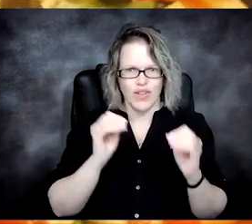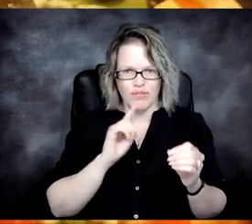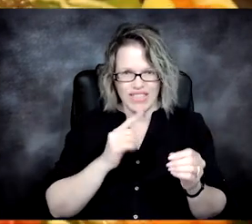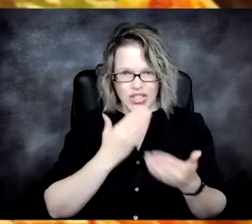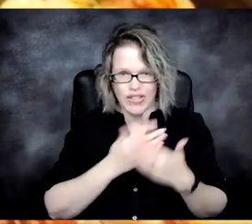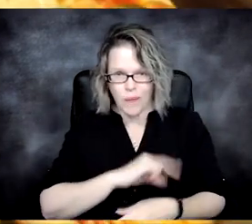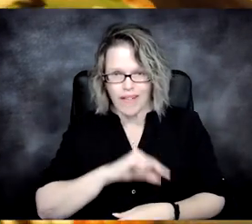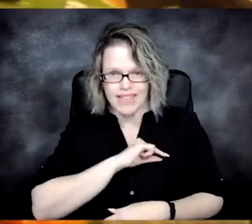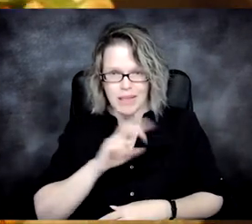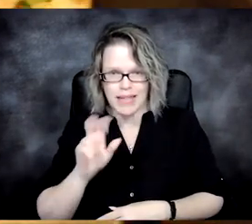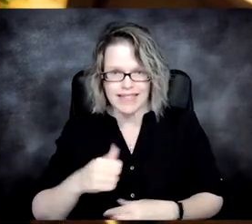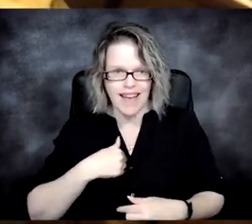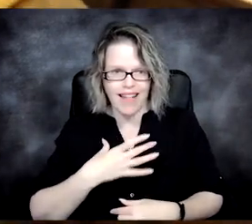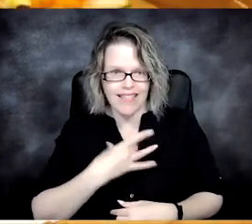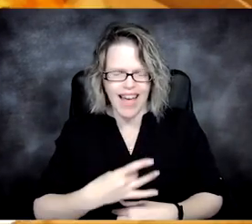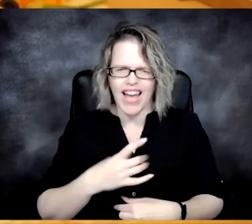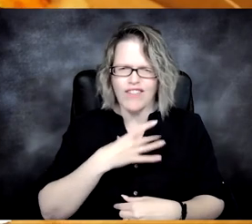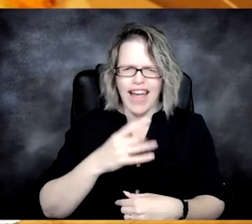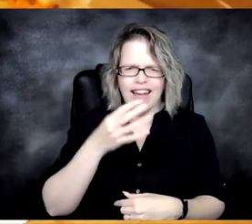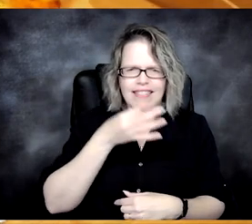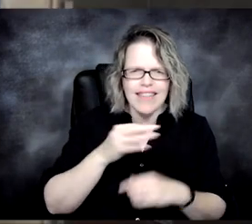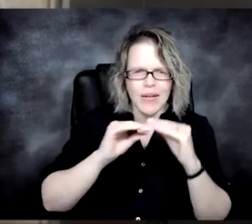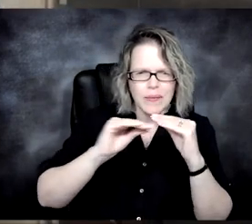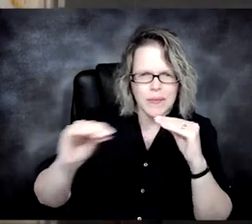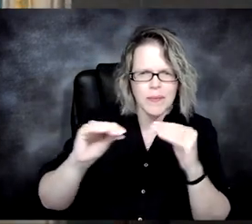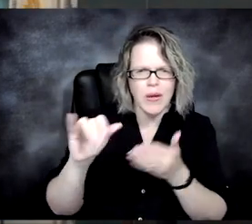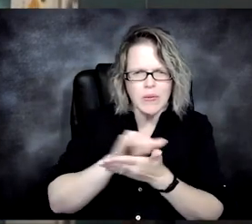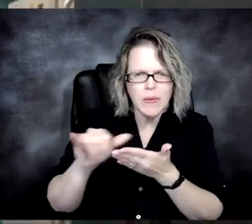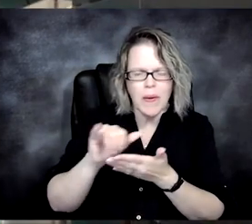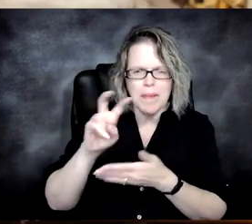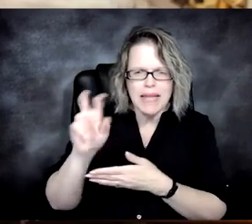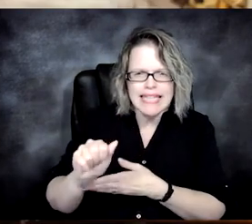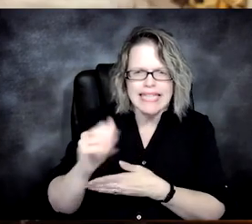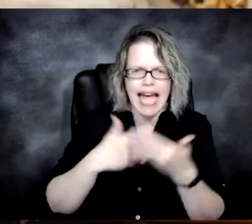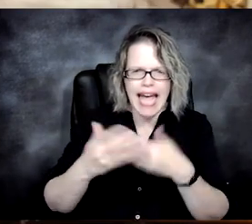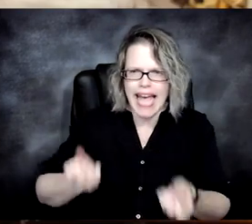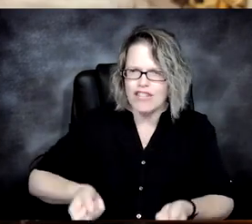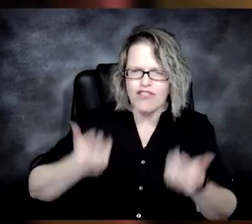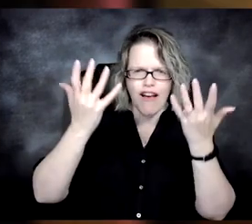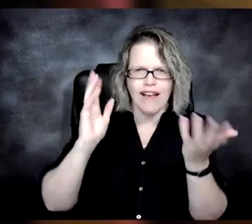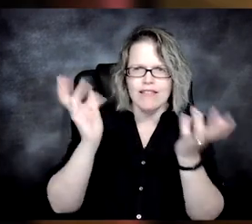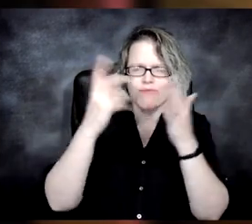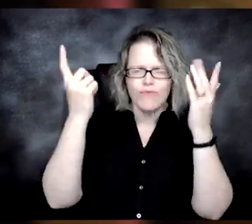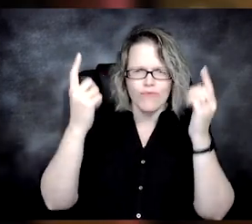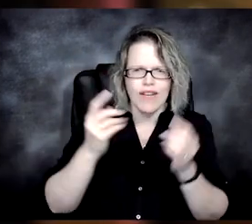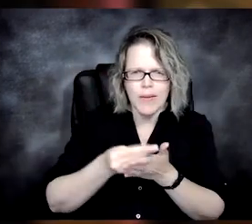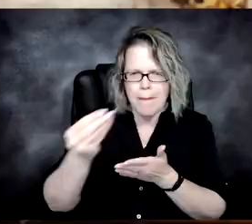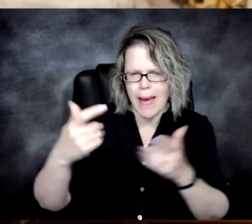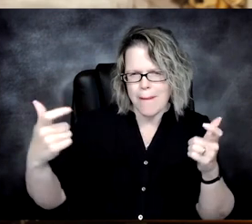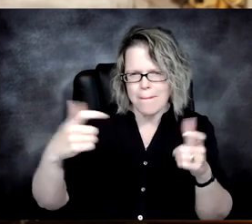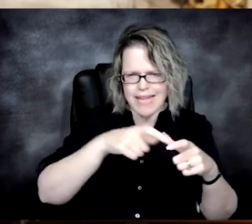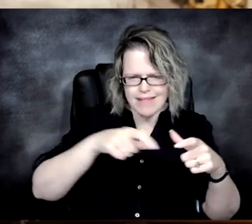quality pizza of the type that I like. And I like the nice thin crust New York pizza, hand-tossed, available by the big old slices where you can fold them in